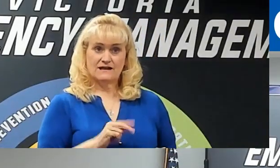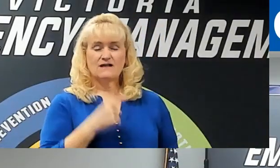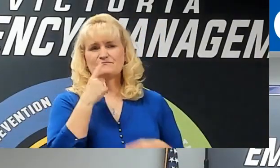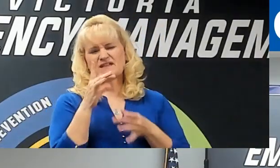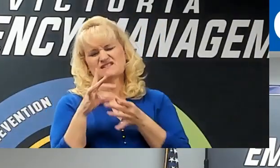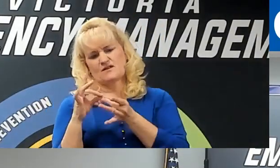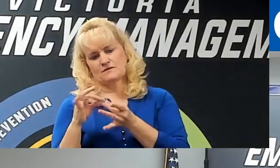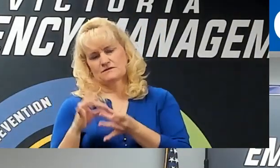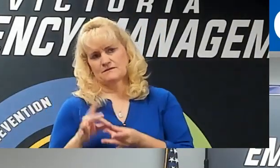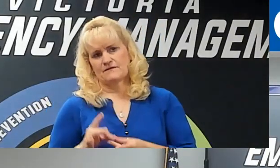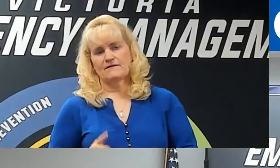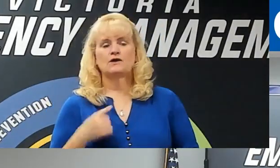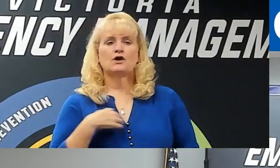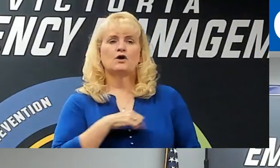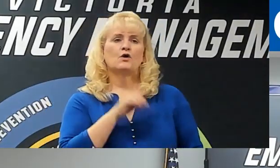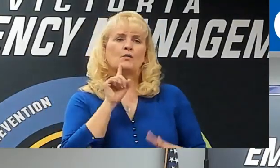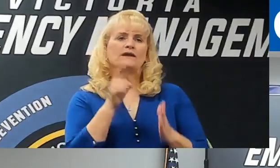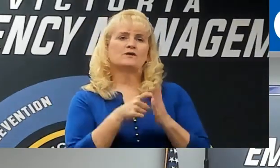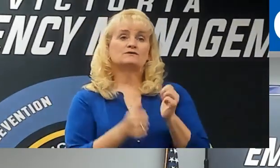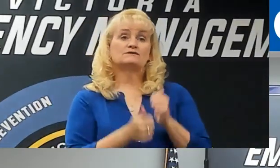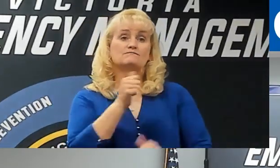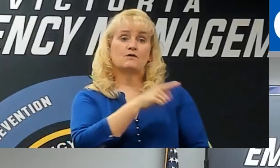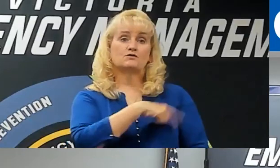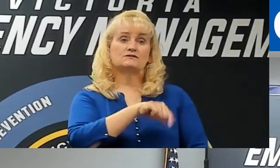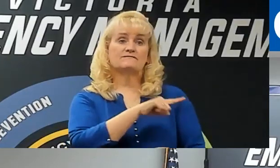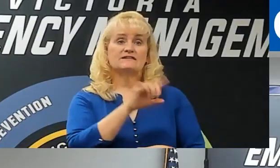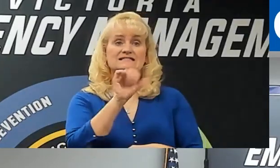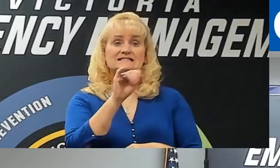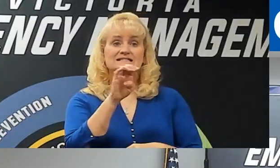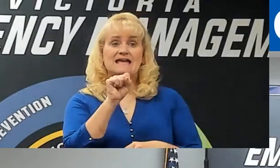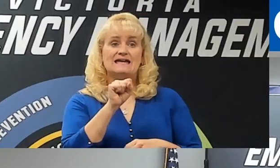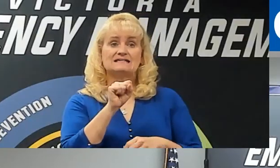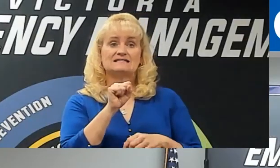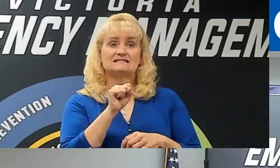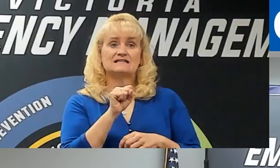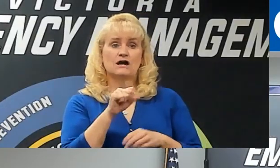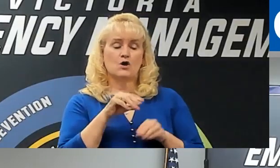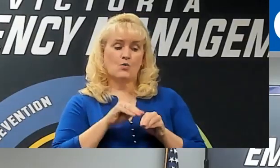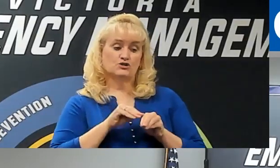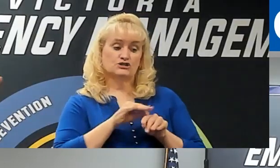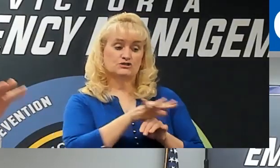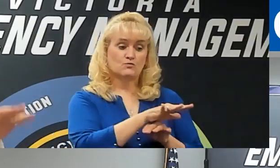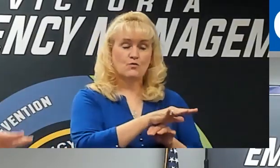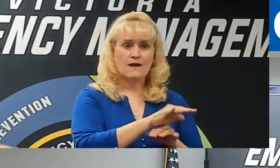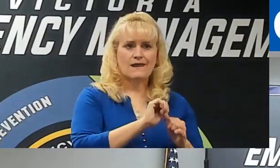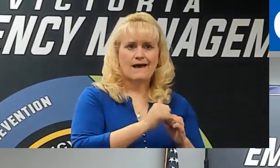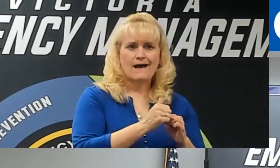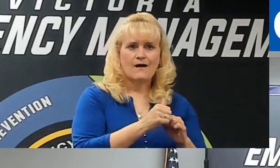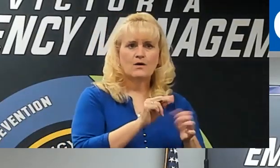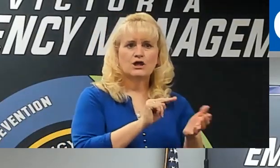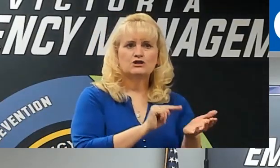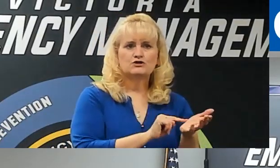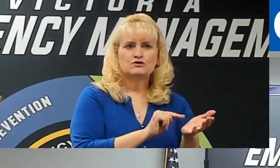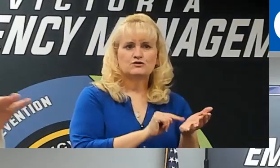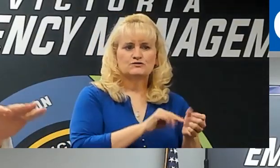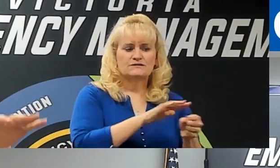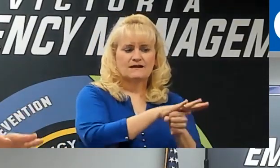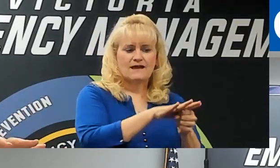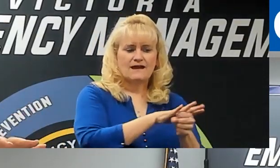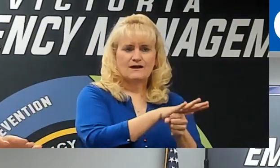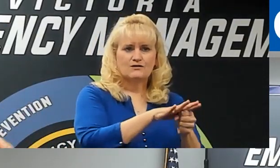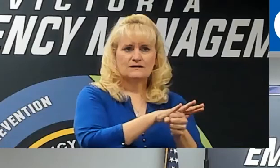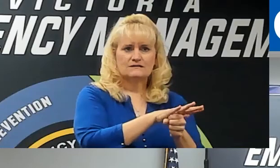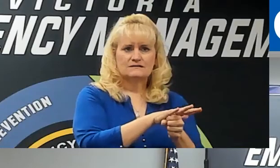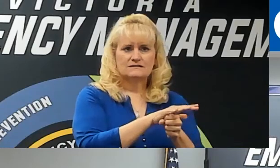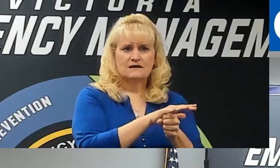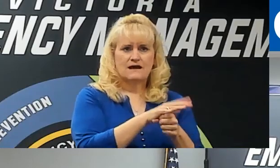something that we found, is that most of these cases were transmitted between each other in nursing areas or in areas where there weren't